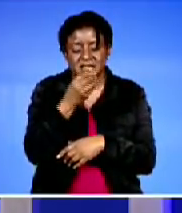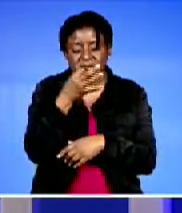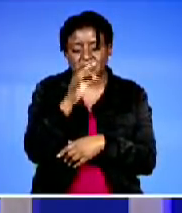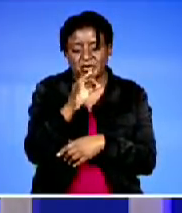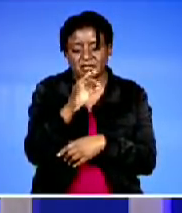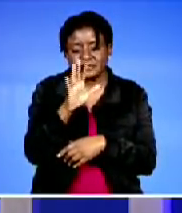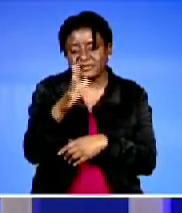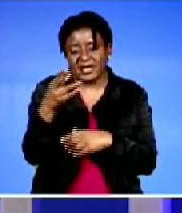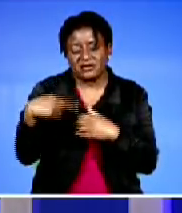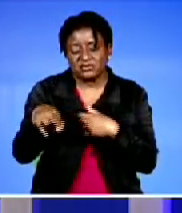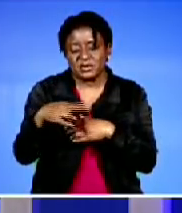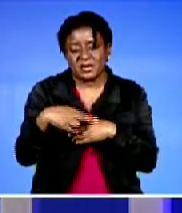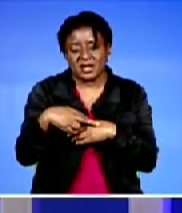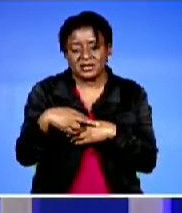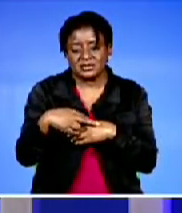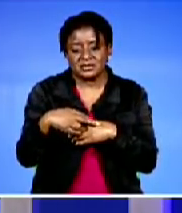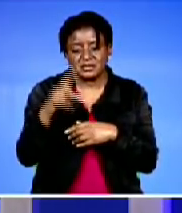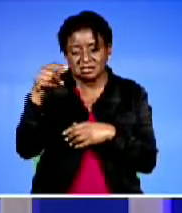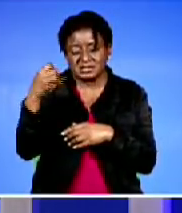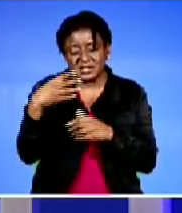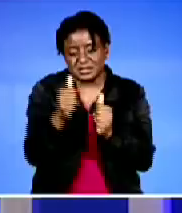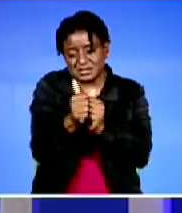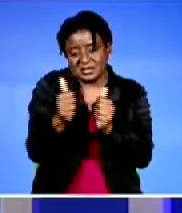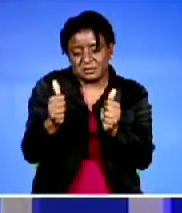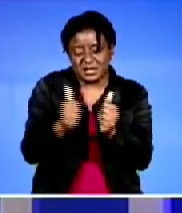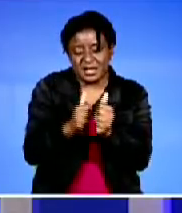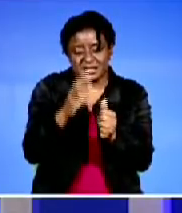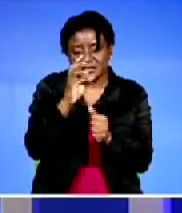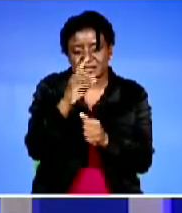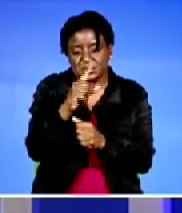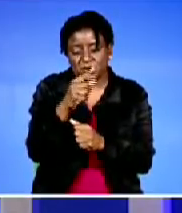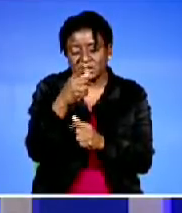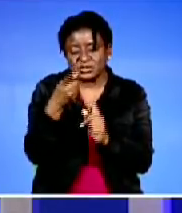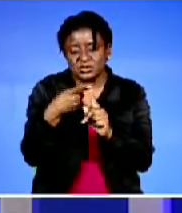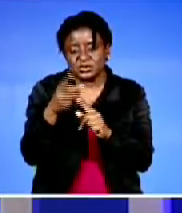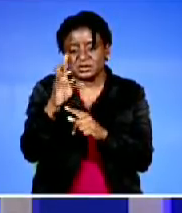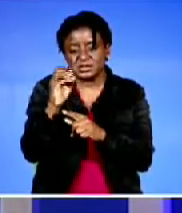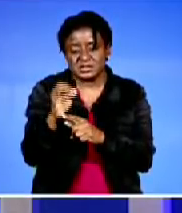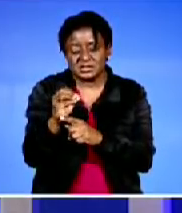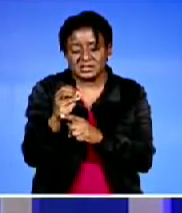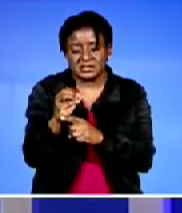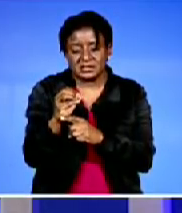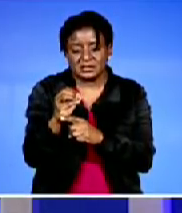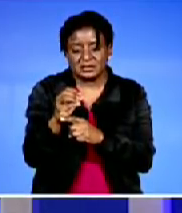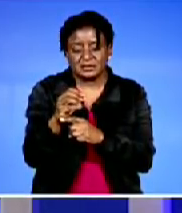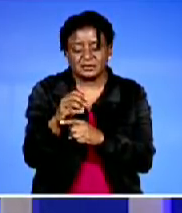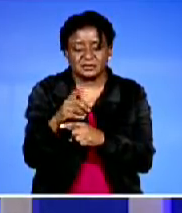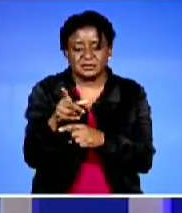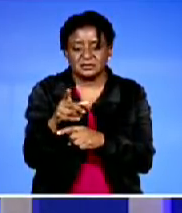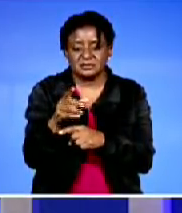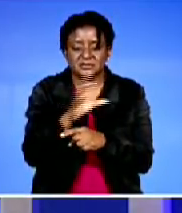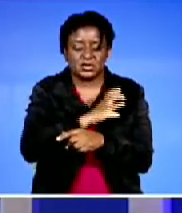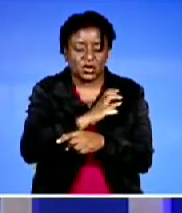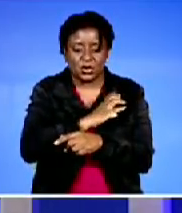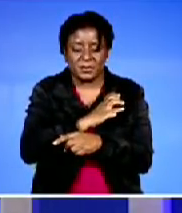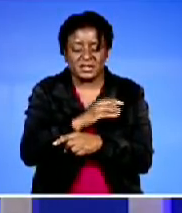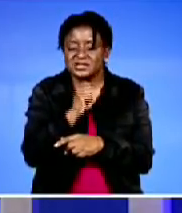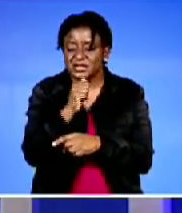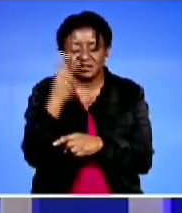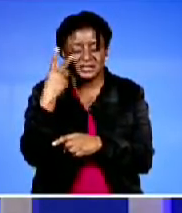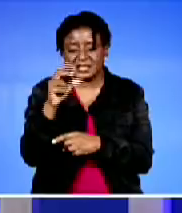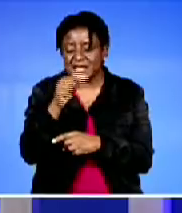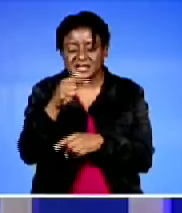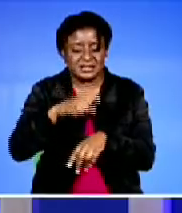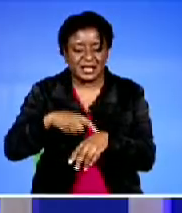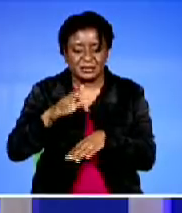1 point, 61-60. Now earlier today, Dwight Colby, he didn't see any time on the court as the New Orleans Pelicans lost